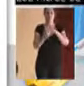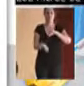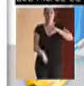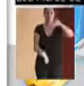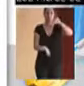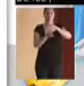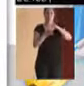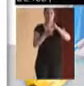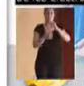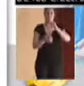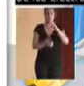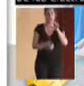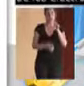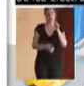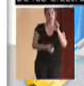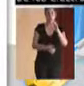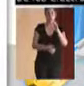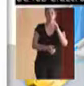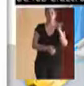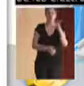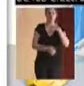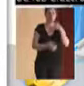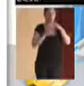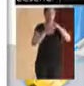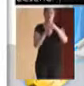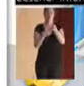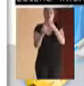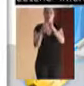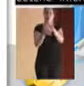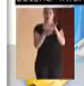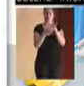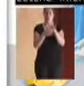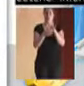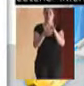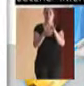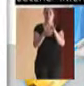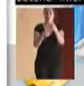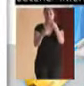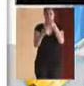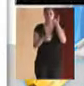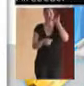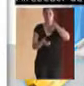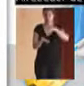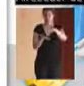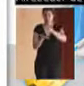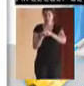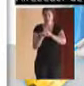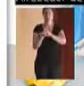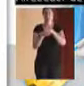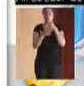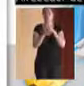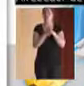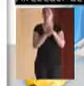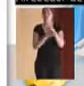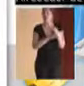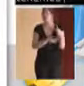with different filter widths in each electrode in order to obtain information around that electrode. After obtaining information about